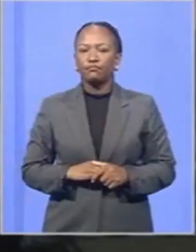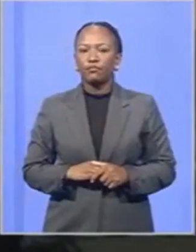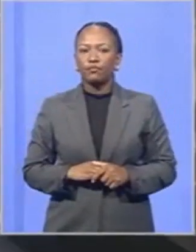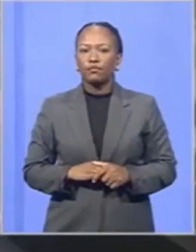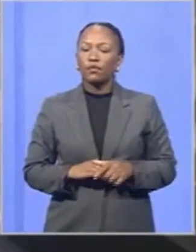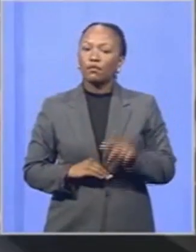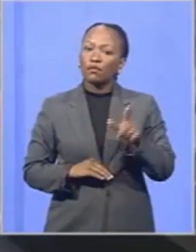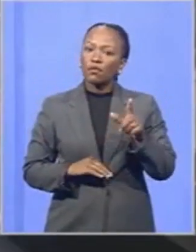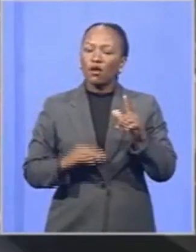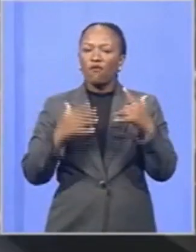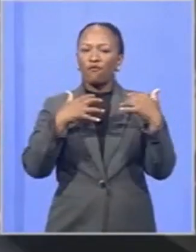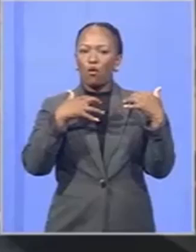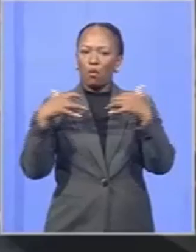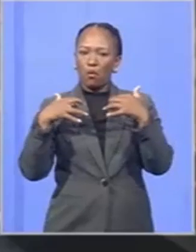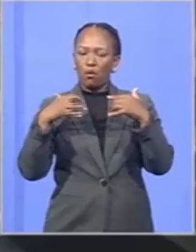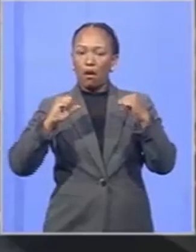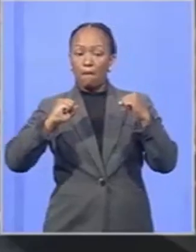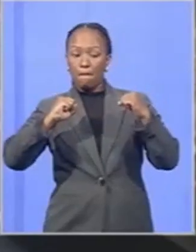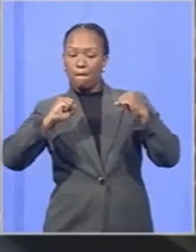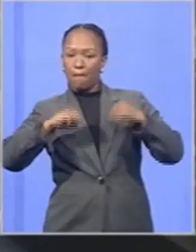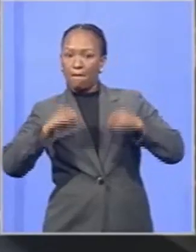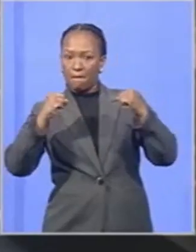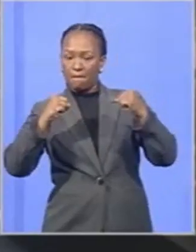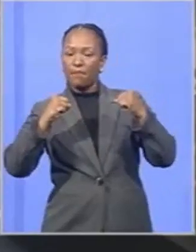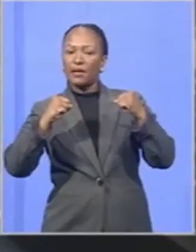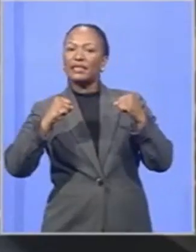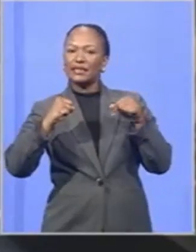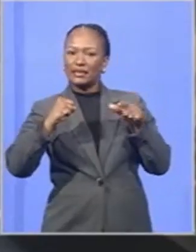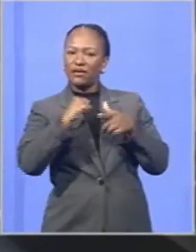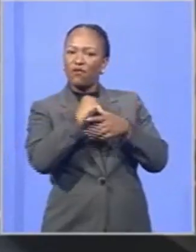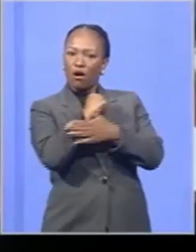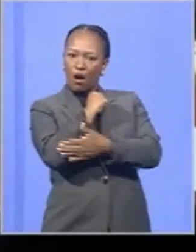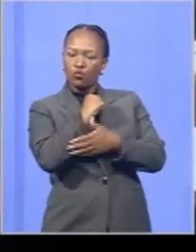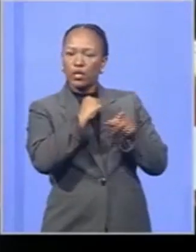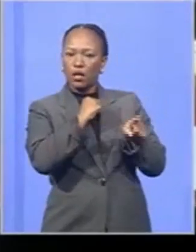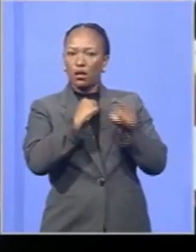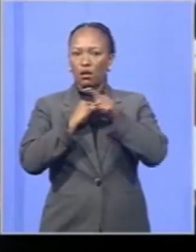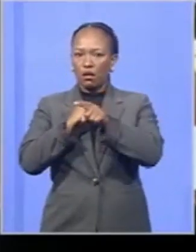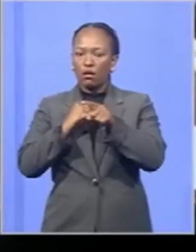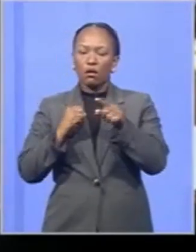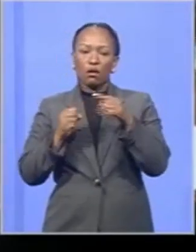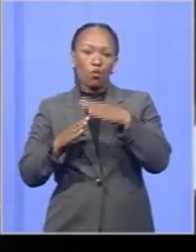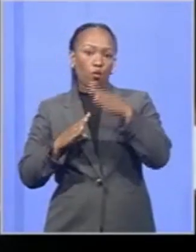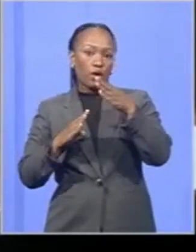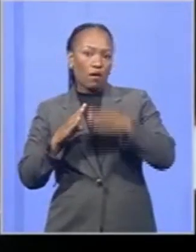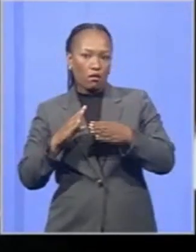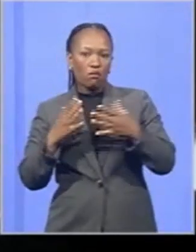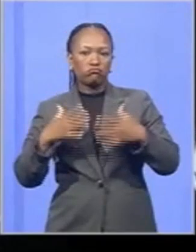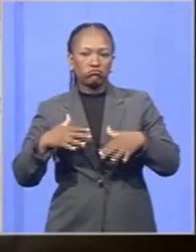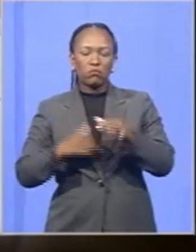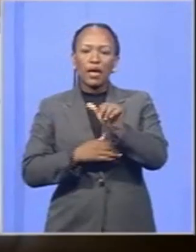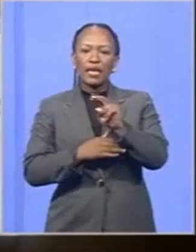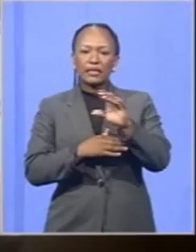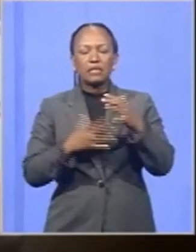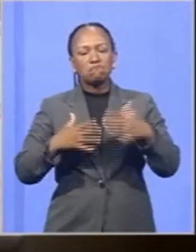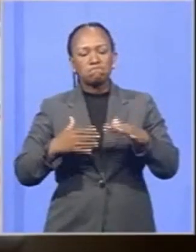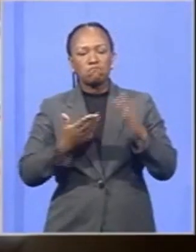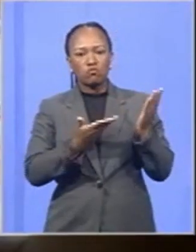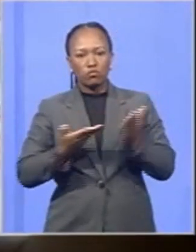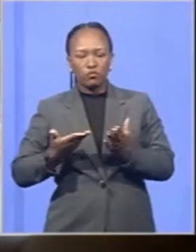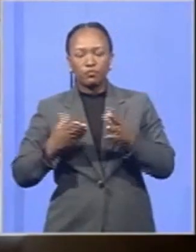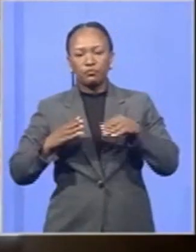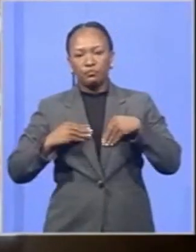Tumellano ya ho beha dihlomo fatshe pakeng tsa Israel le Hamas e kena tshebetsong mafelong ana beke e leng se ananetsweng ka diatla tse mofuthu ke mokga wa ANC.